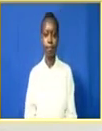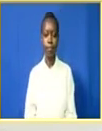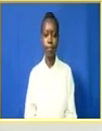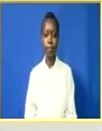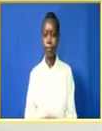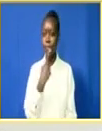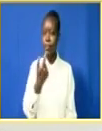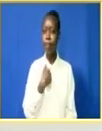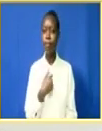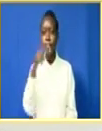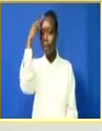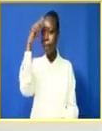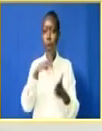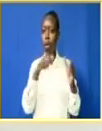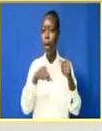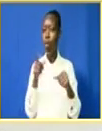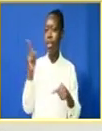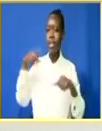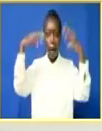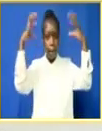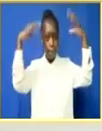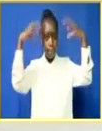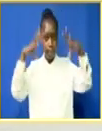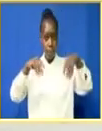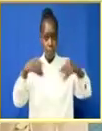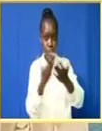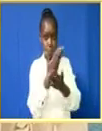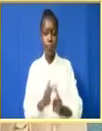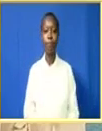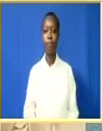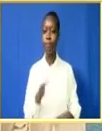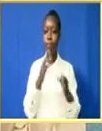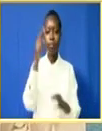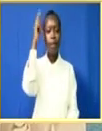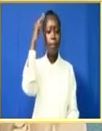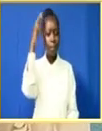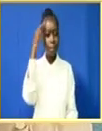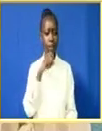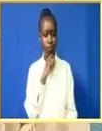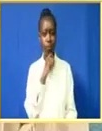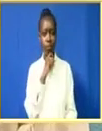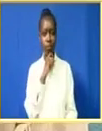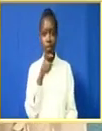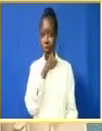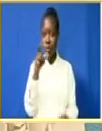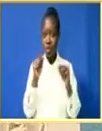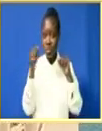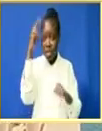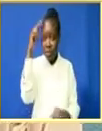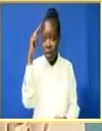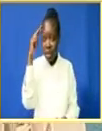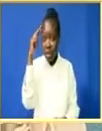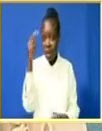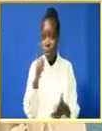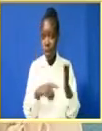Tell me something you remember about splash erosion. Well, if I remember correctly, I don't know if you at home can actually remember what we